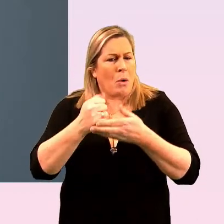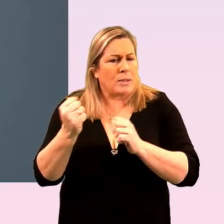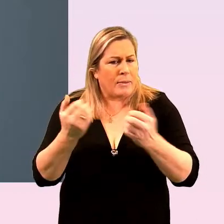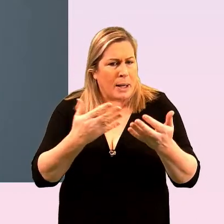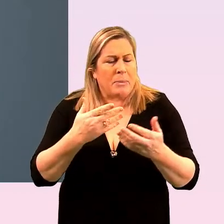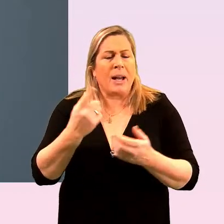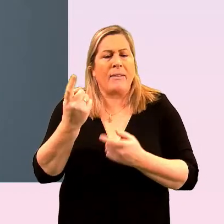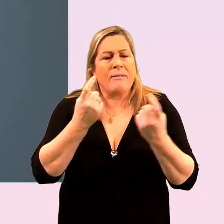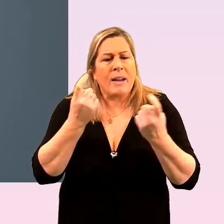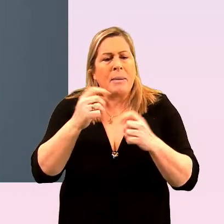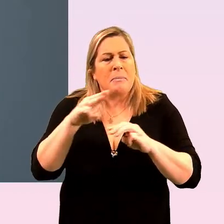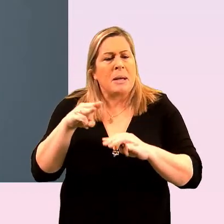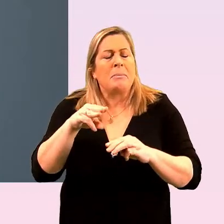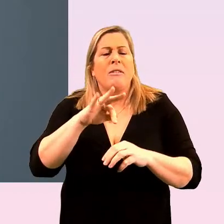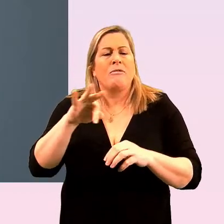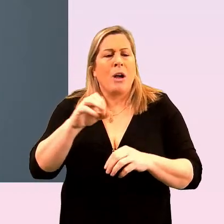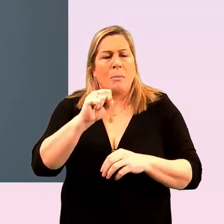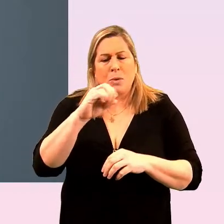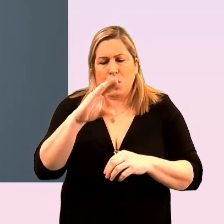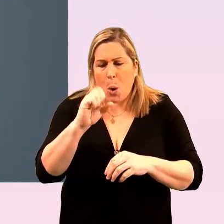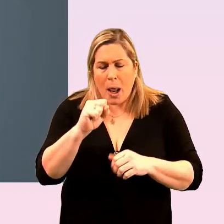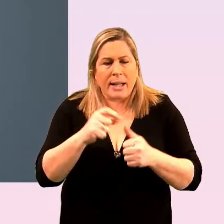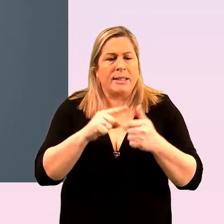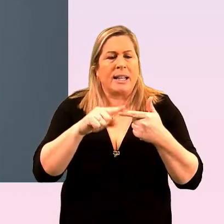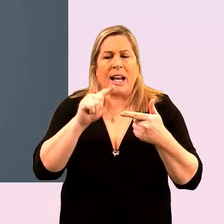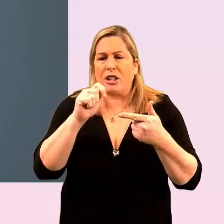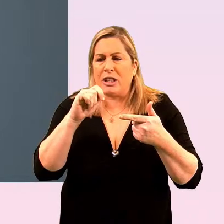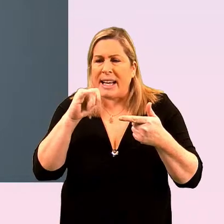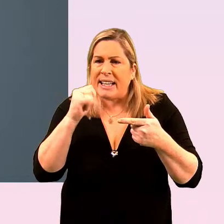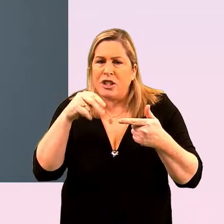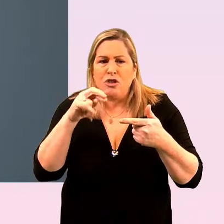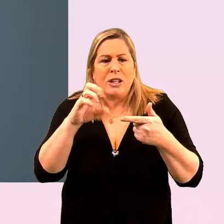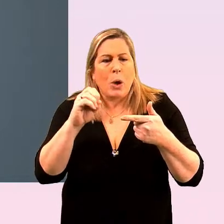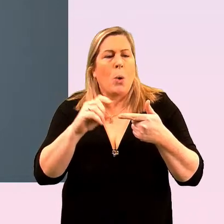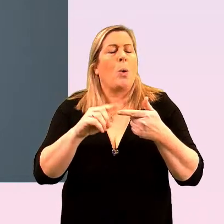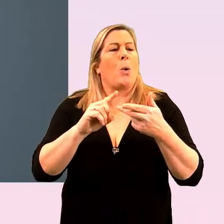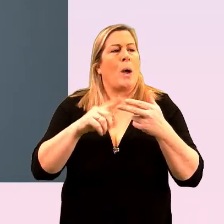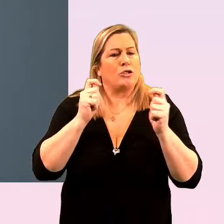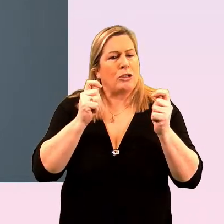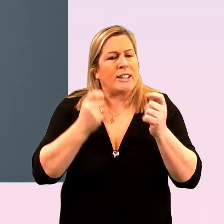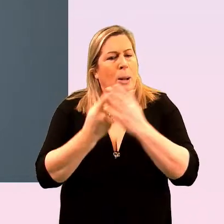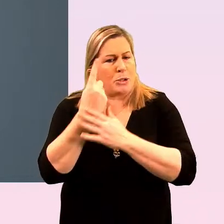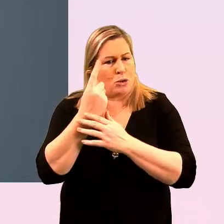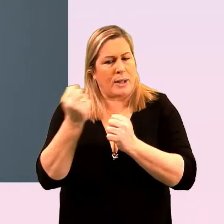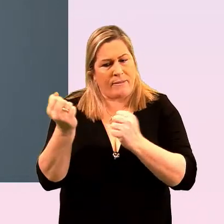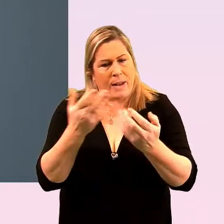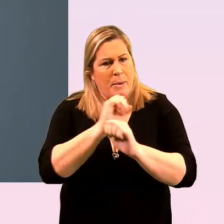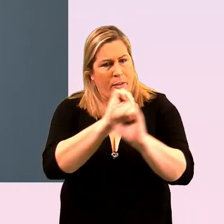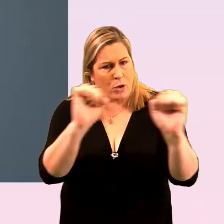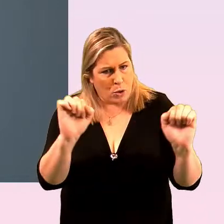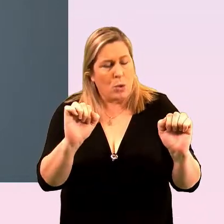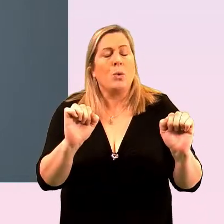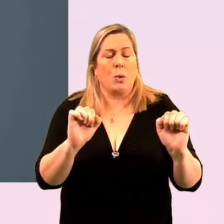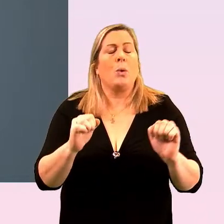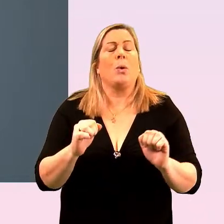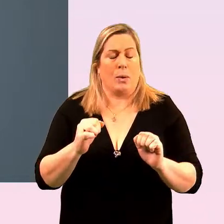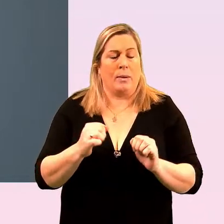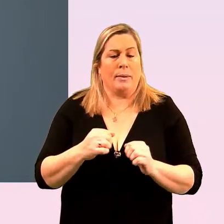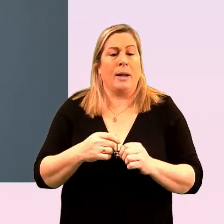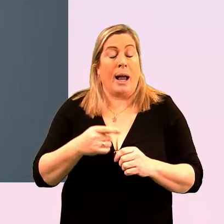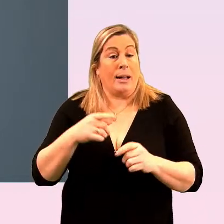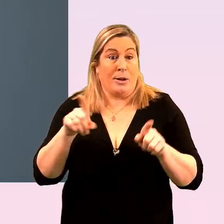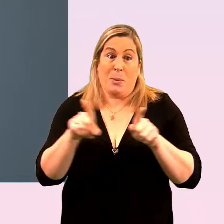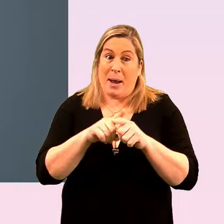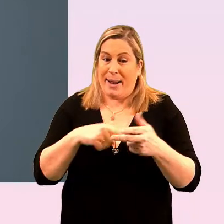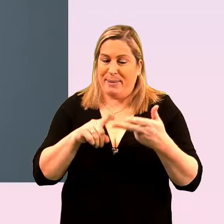SOLAS and Intrio to talk to you about the training opportunities available for job seekers. We've also invited the one and